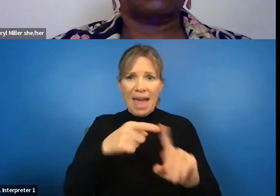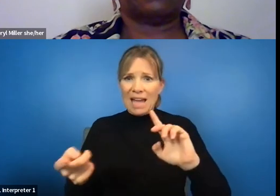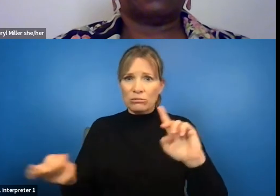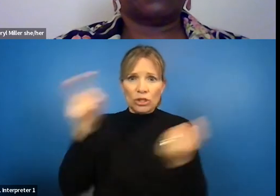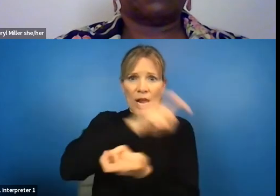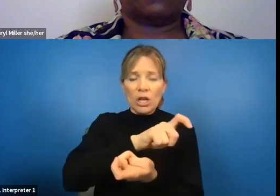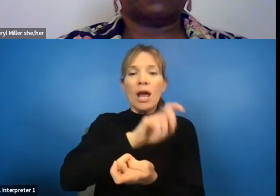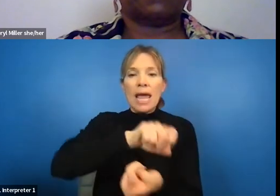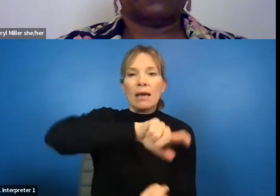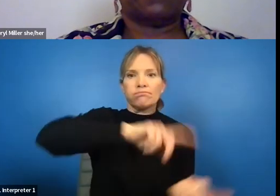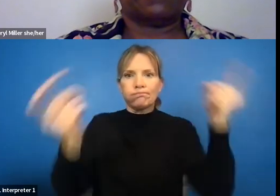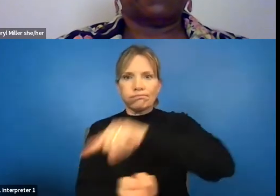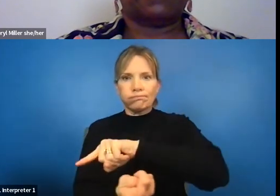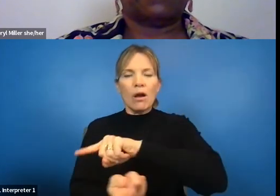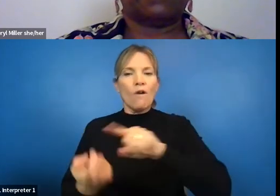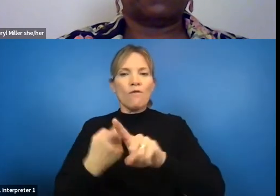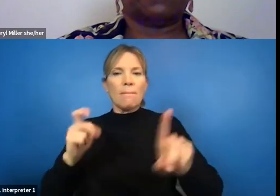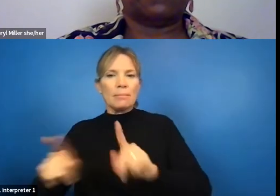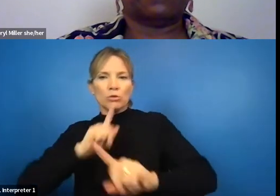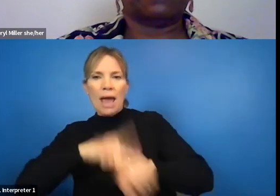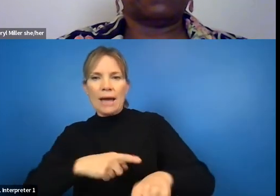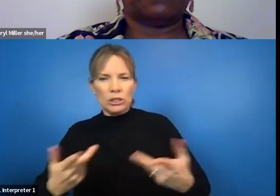undone by reaction. And so